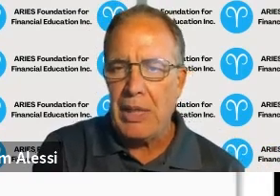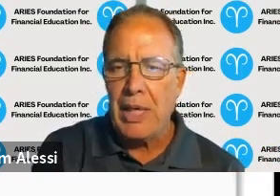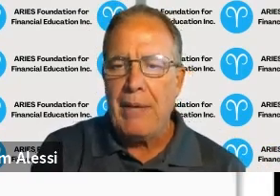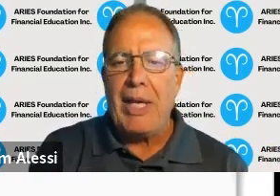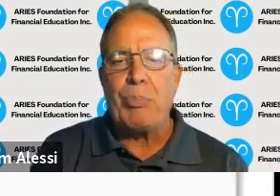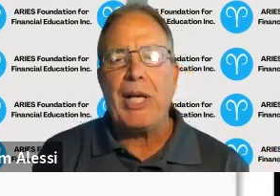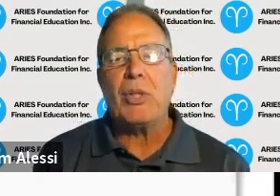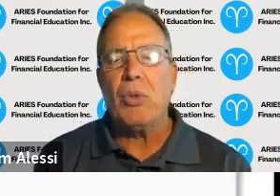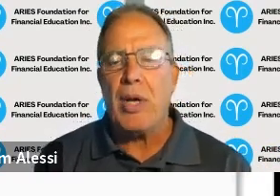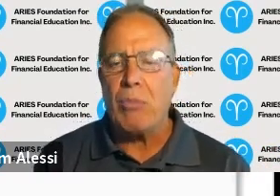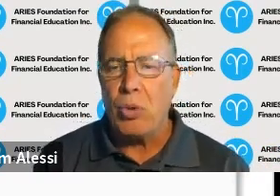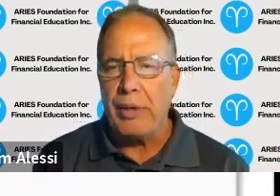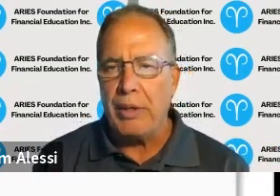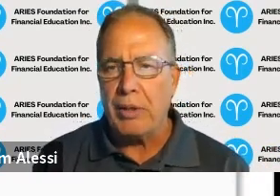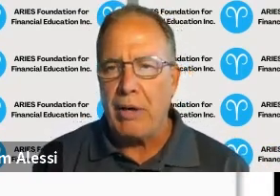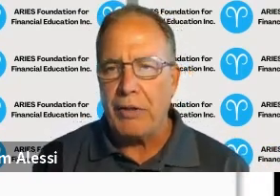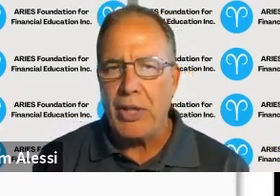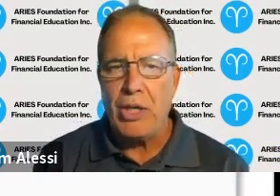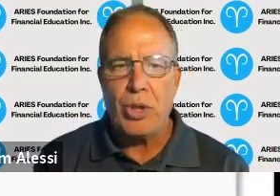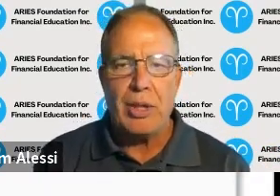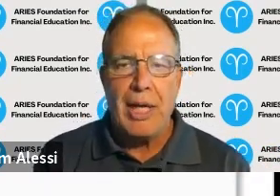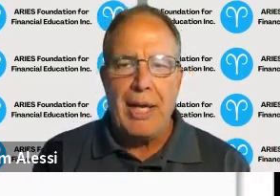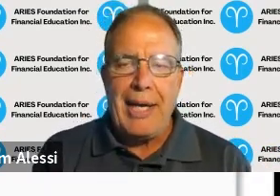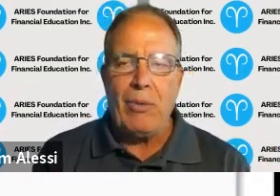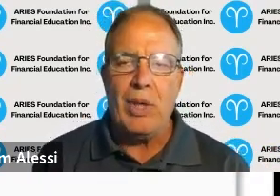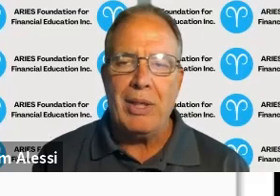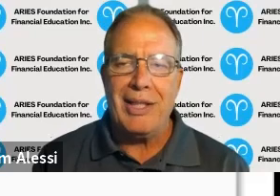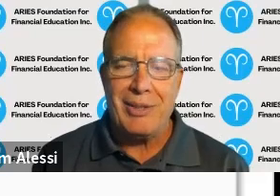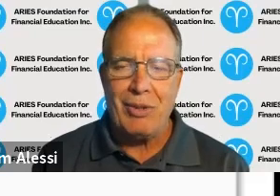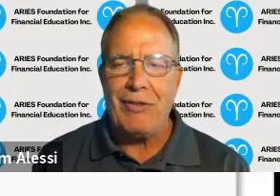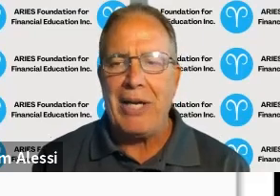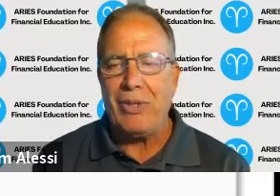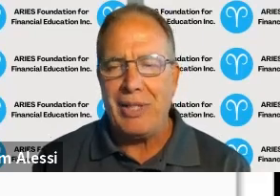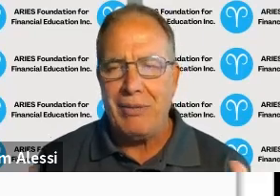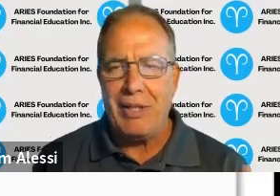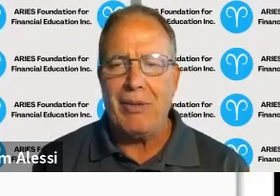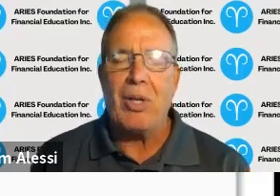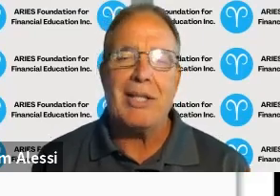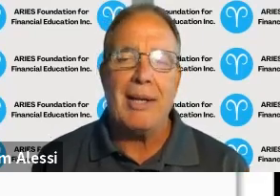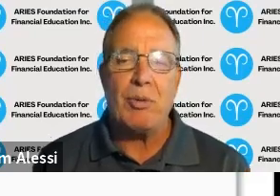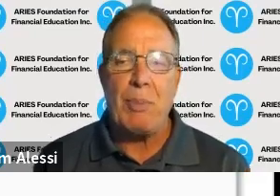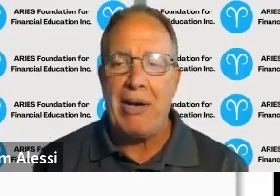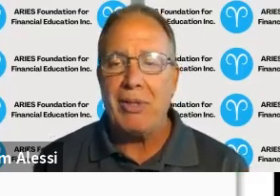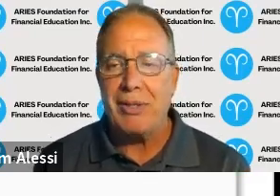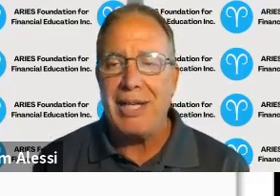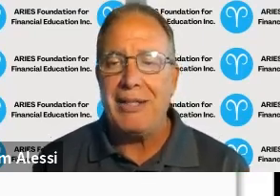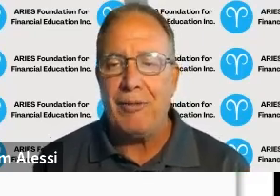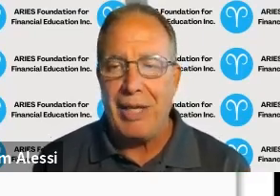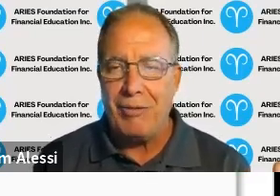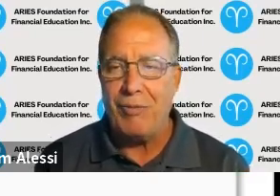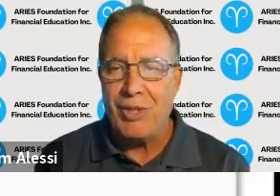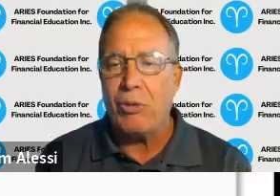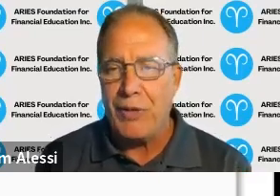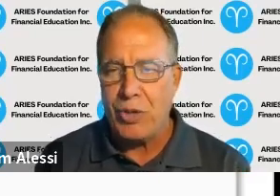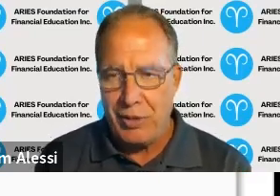disability, it brings a lot more into the conversation. And one of the things that we found is that a lot of times parents tend to